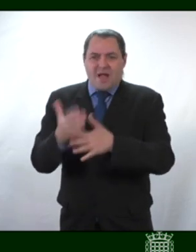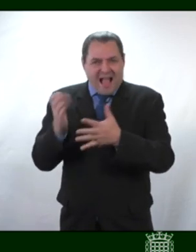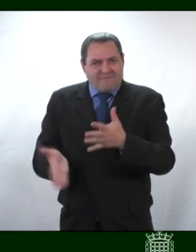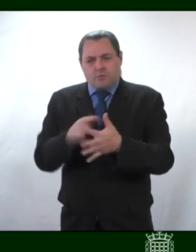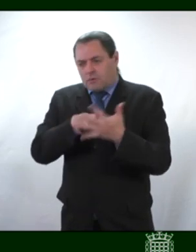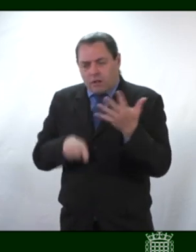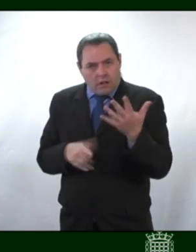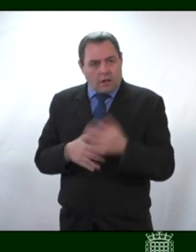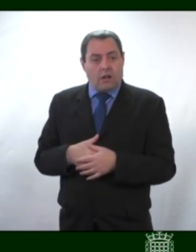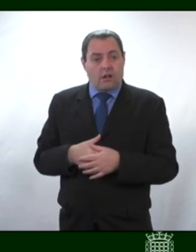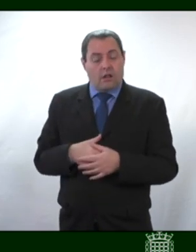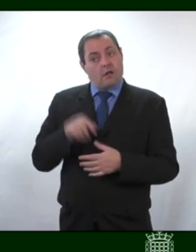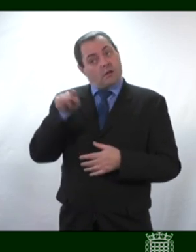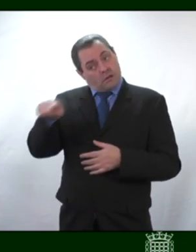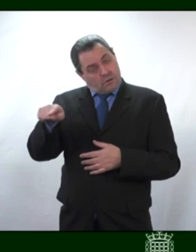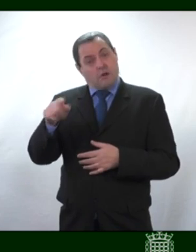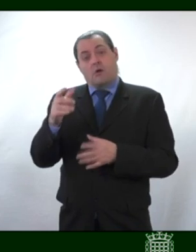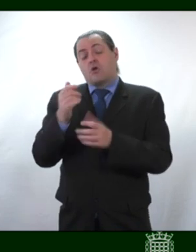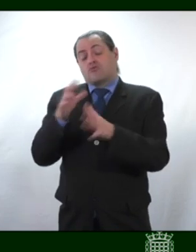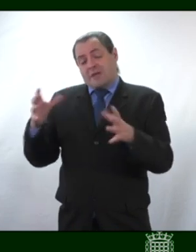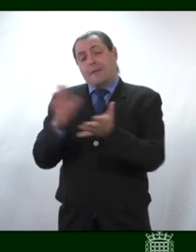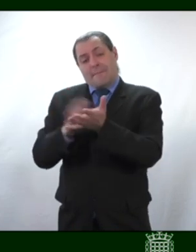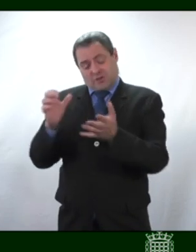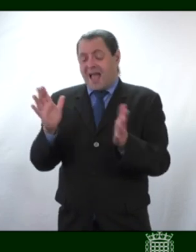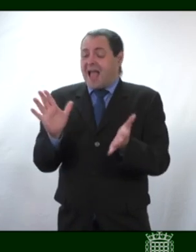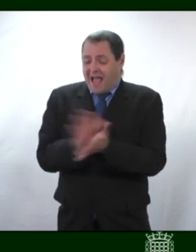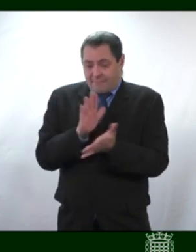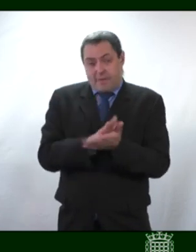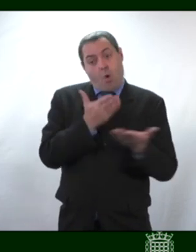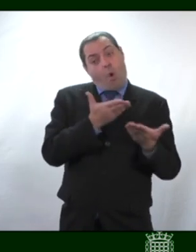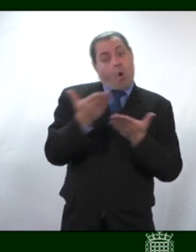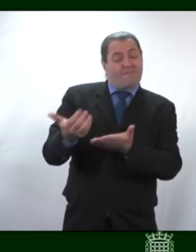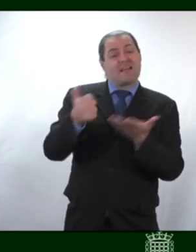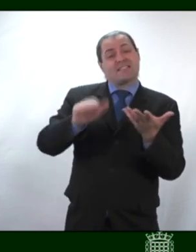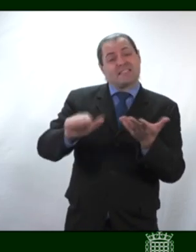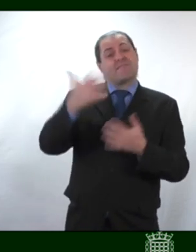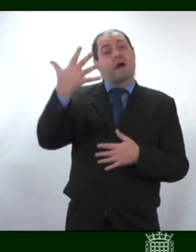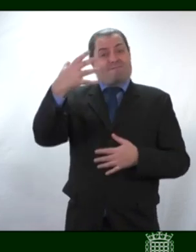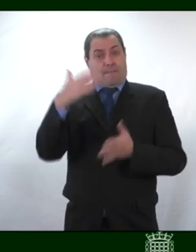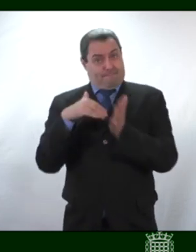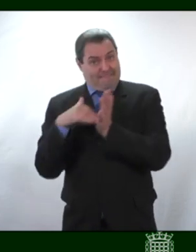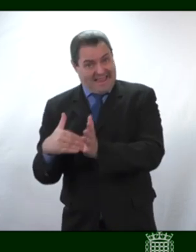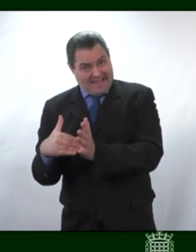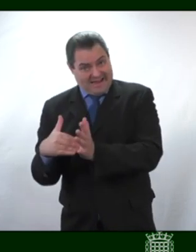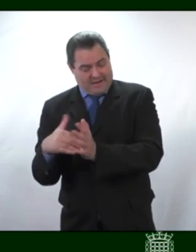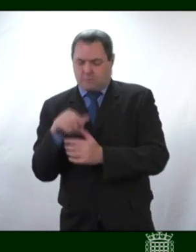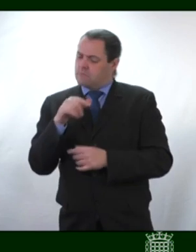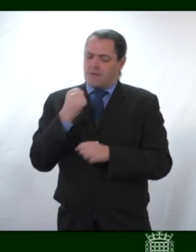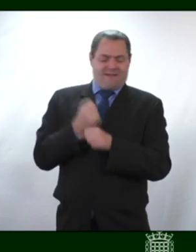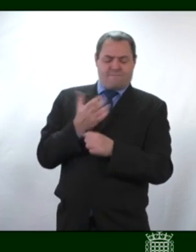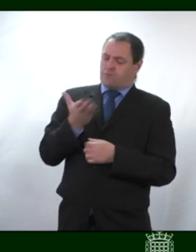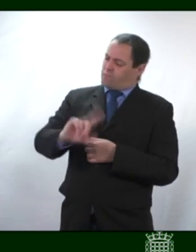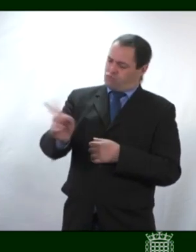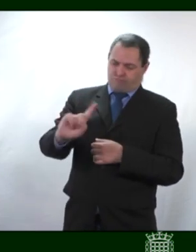settle for £65 million to support jobs and livelihoods. The government insisted on £60 million. But rather than finding the £5